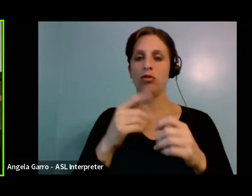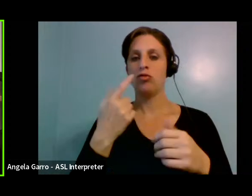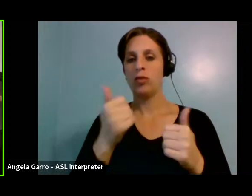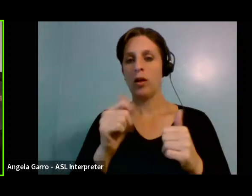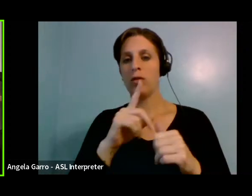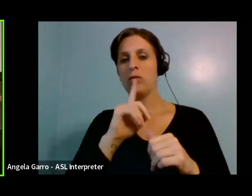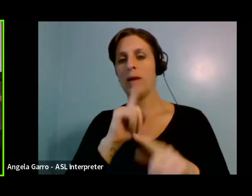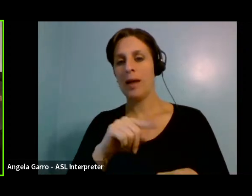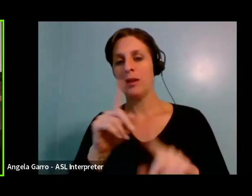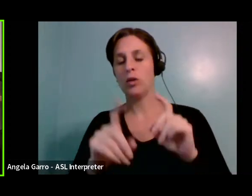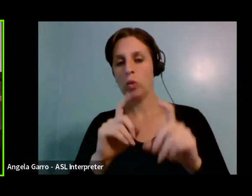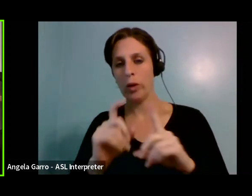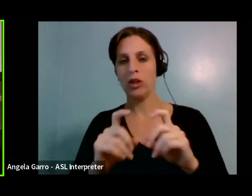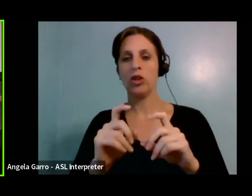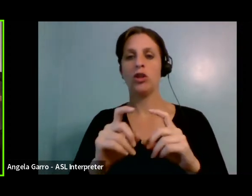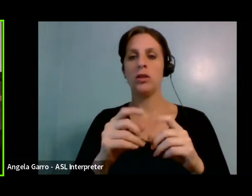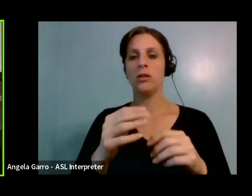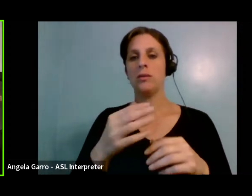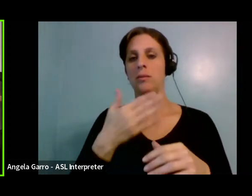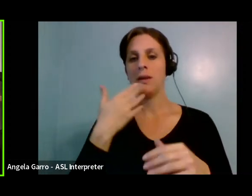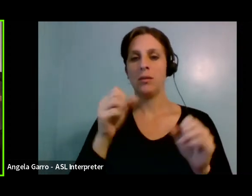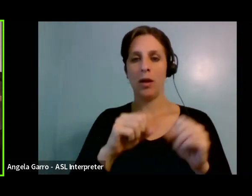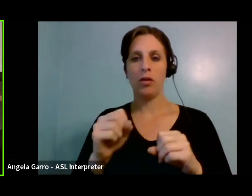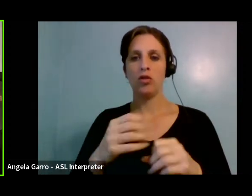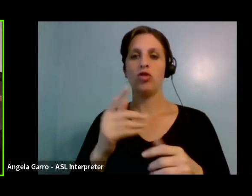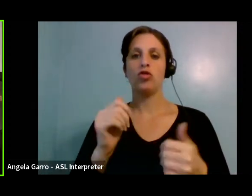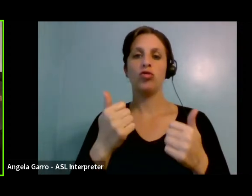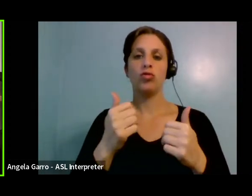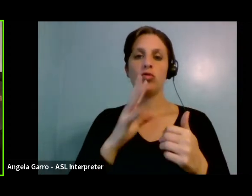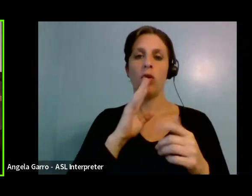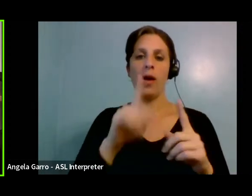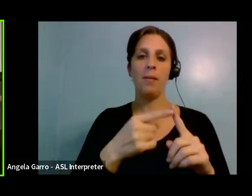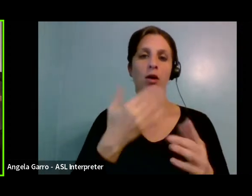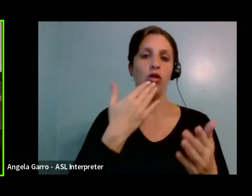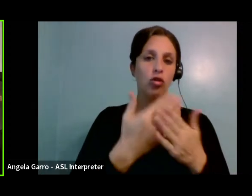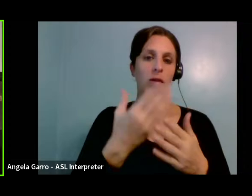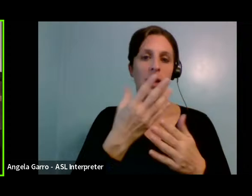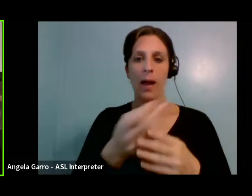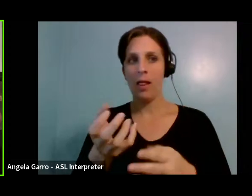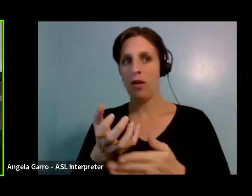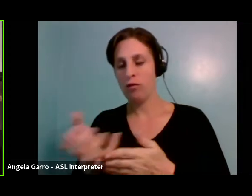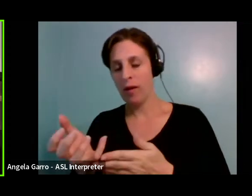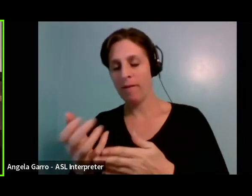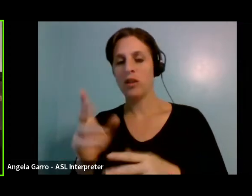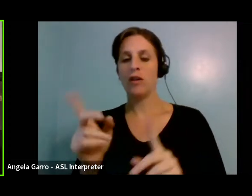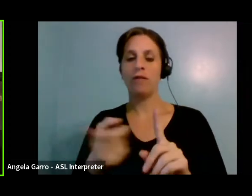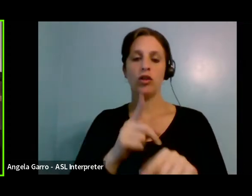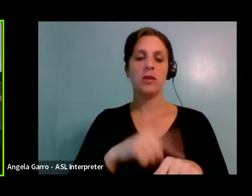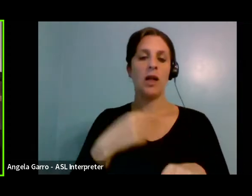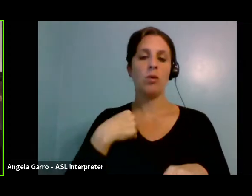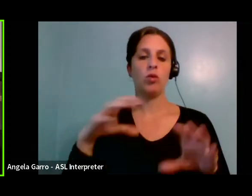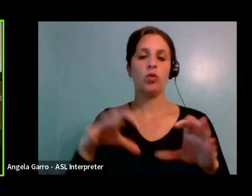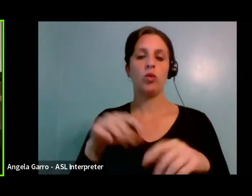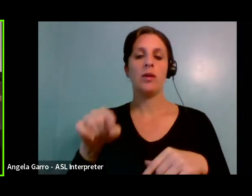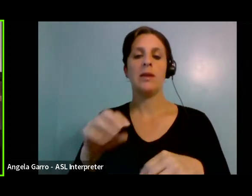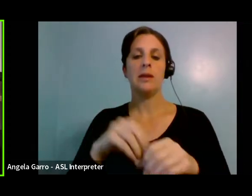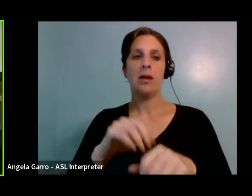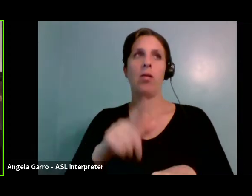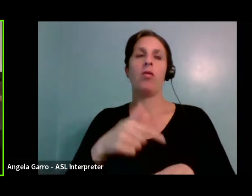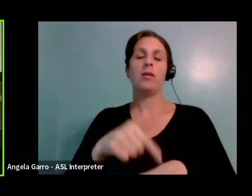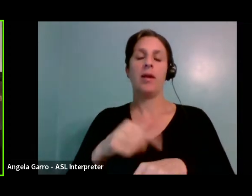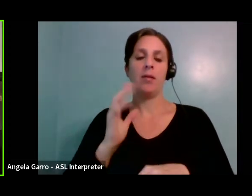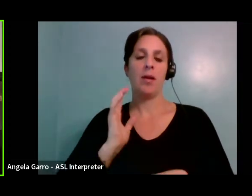good and the rough. This is the first time we've done this program in a long time, and the board